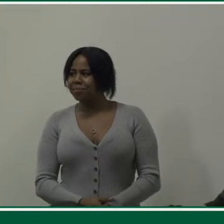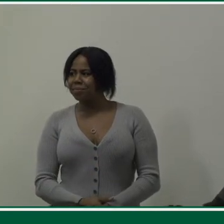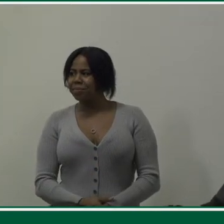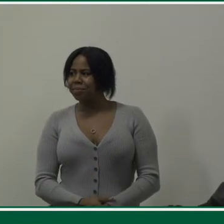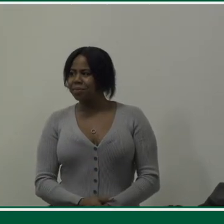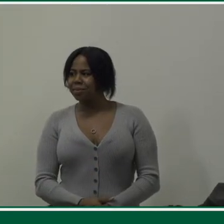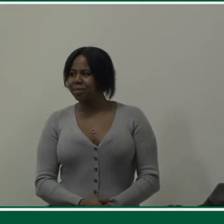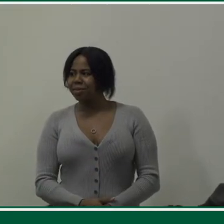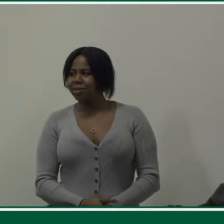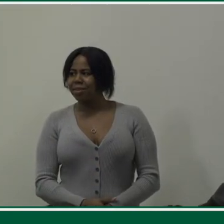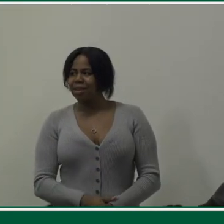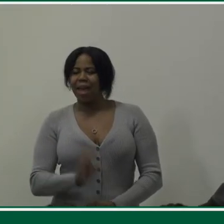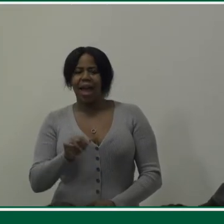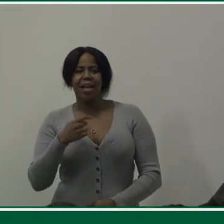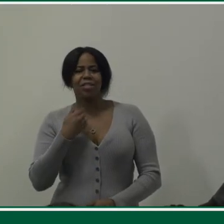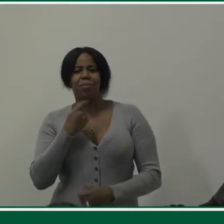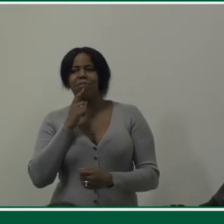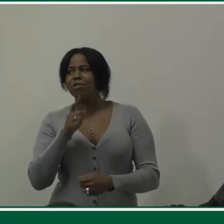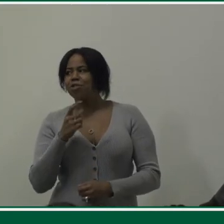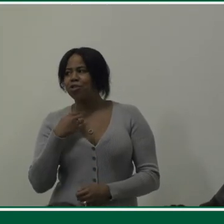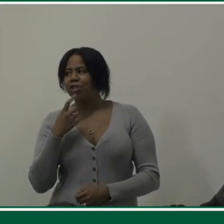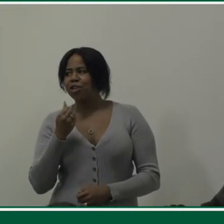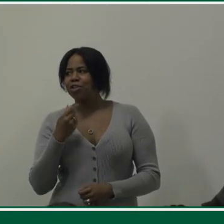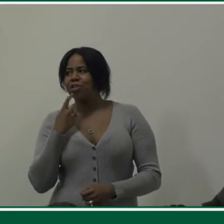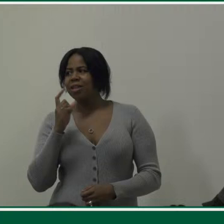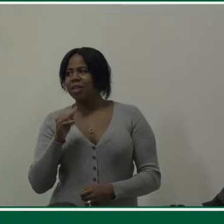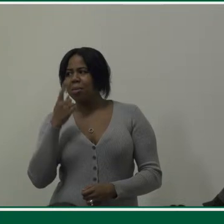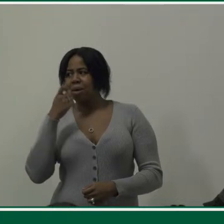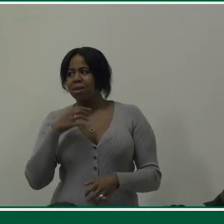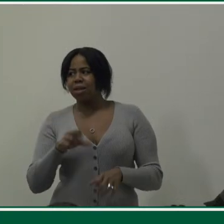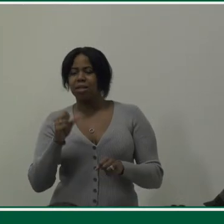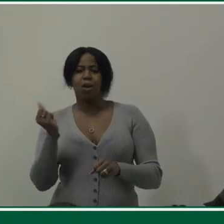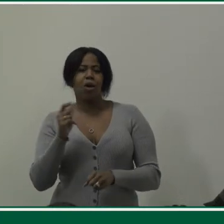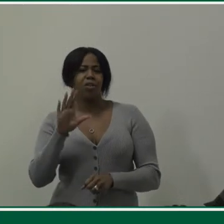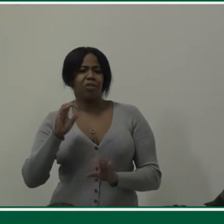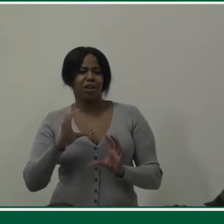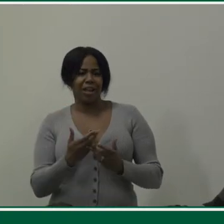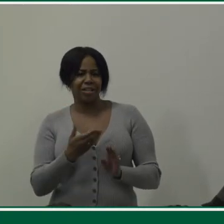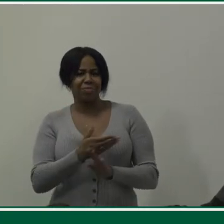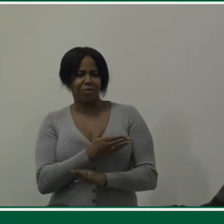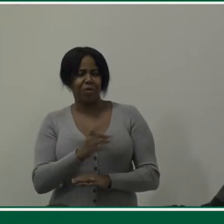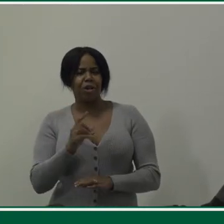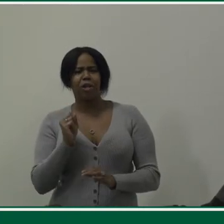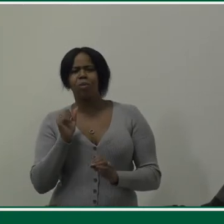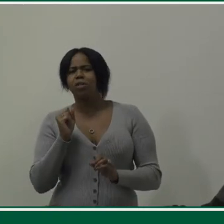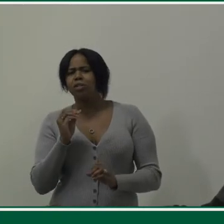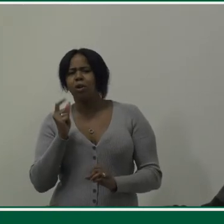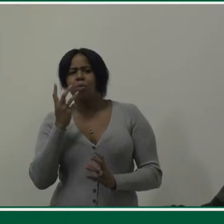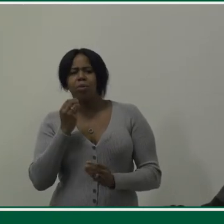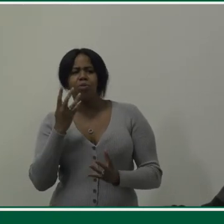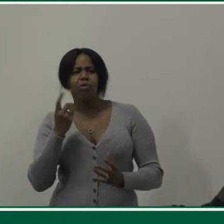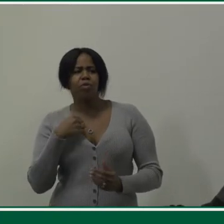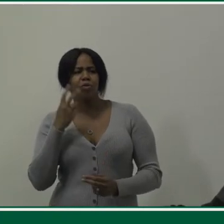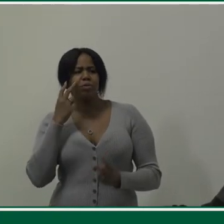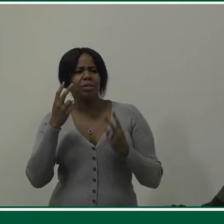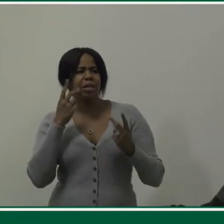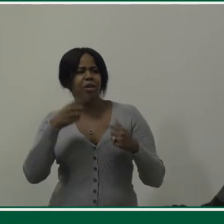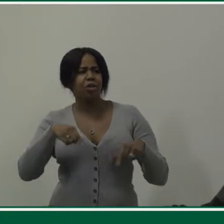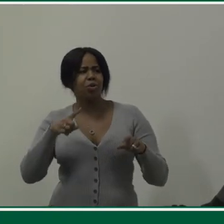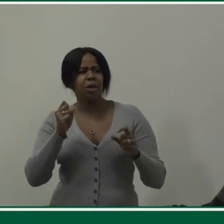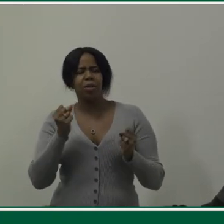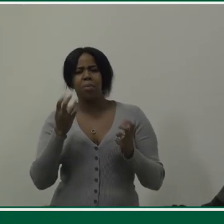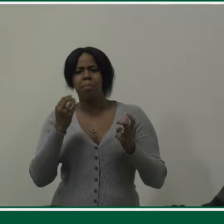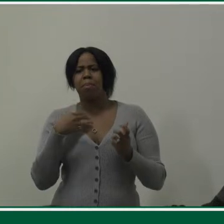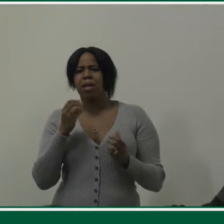I had to make sure she plugged that in there because I took all her classes. It's so beautiful to be here, y'all, to see so many professors that inspired my